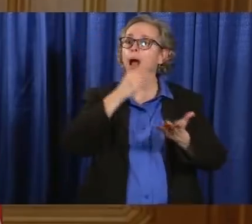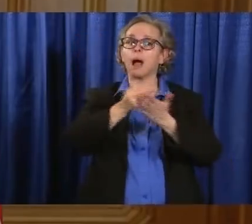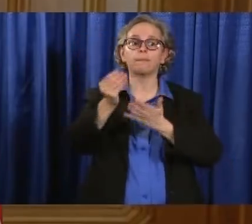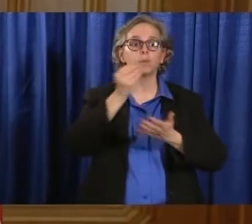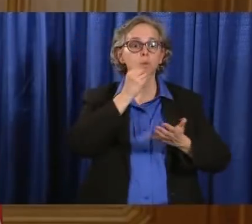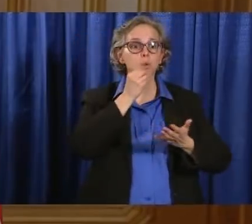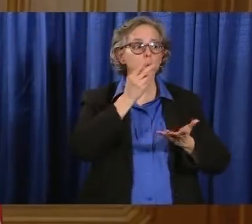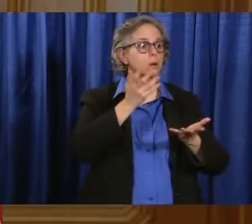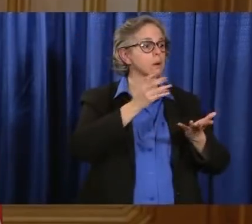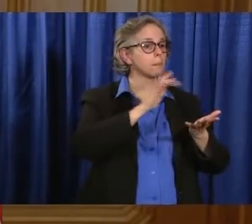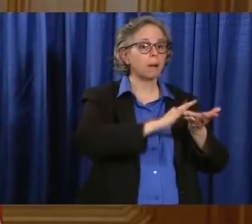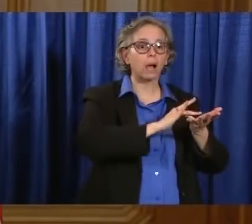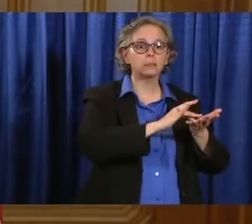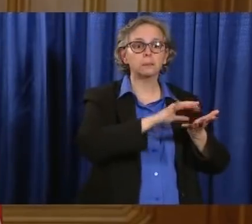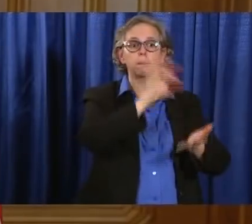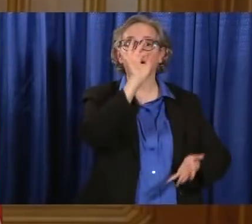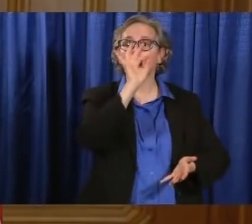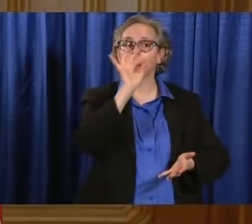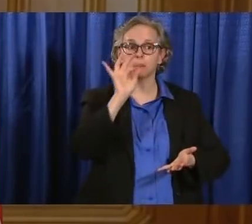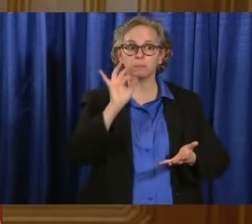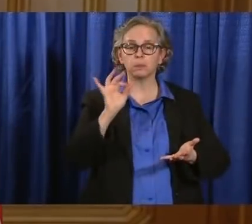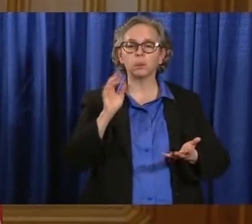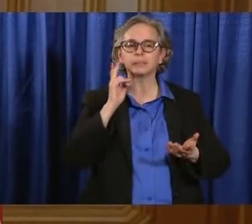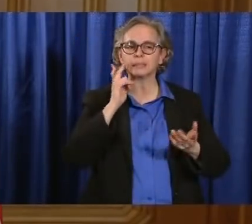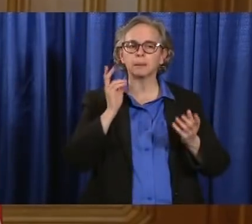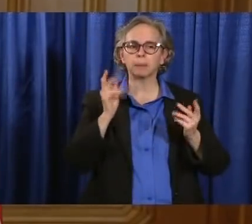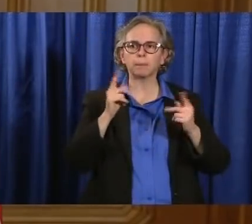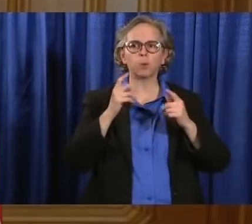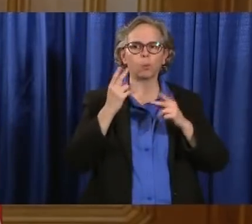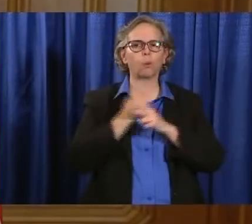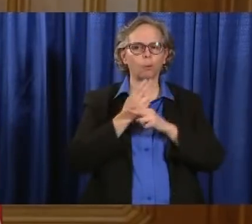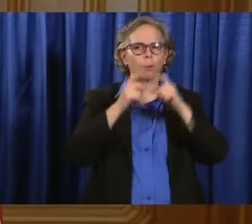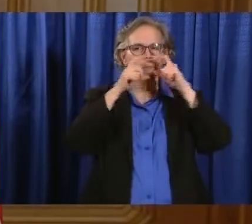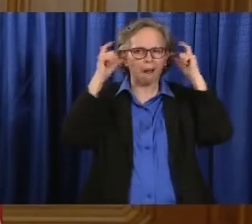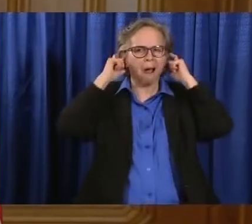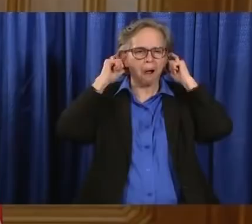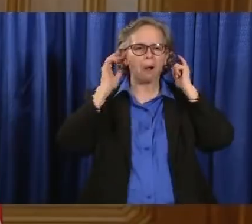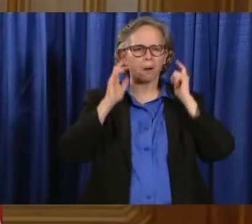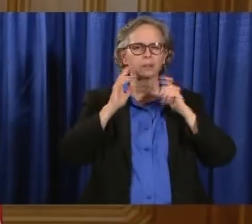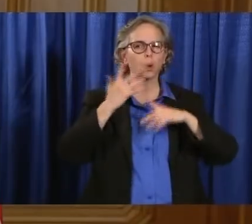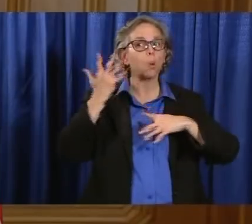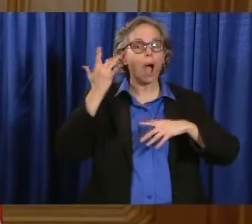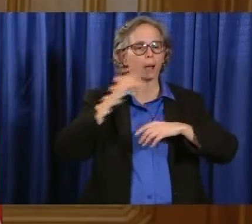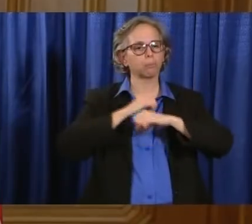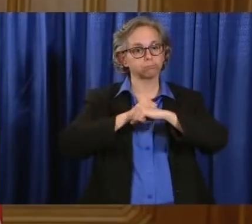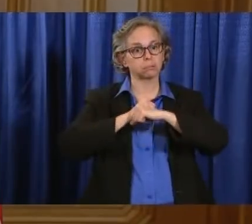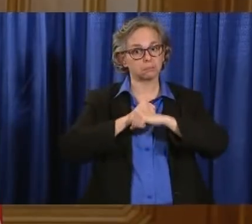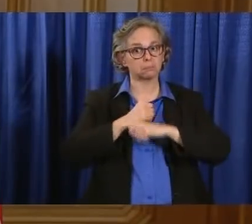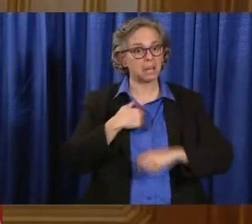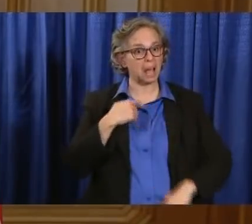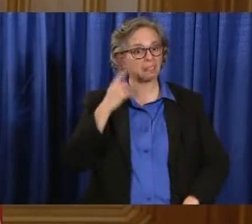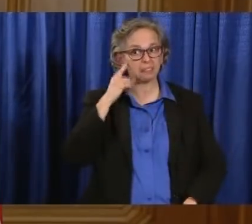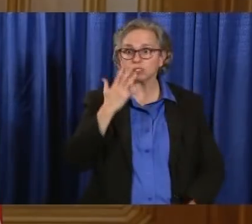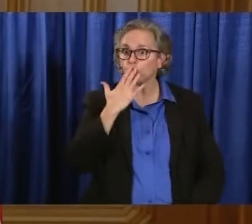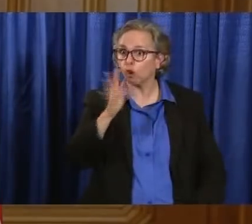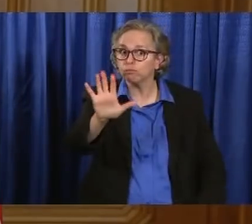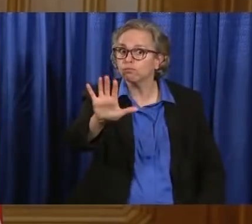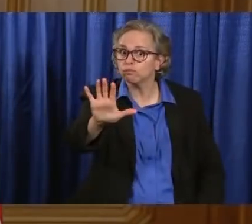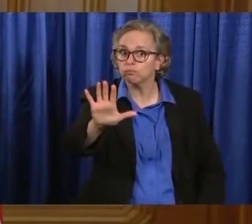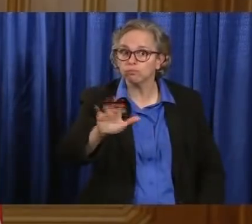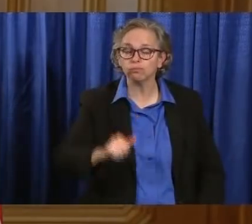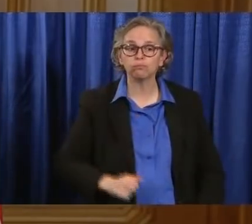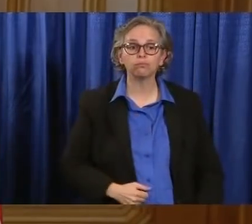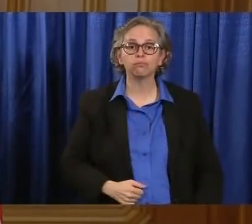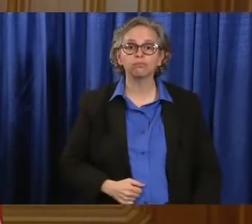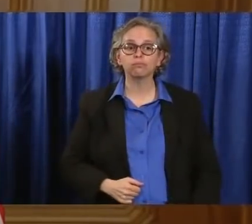pharmacy, I think you're going to start seeing a lot more protection on. And I think that's probably a good thing. Thank you. Dr.